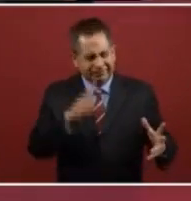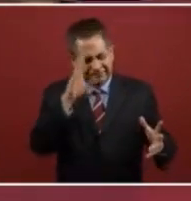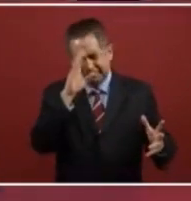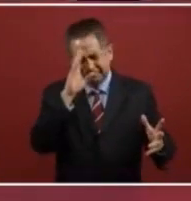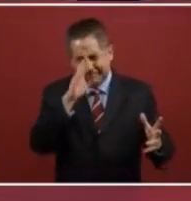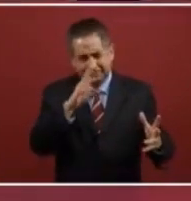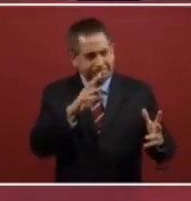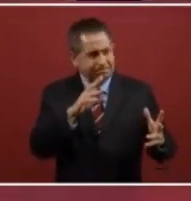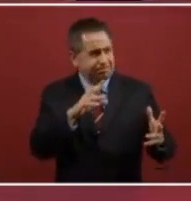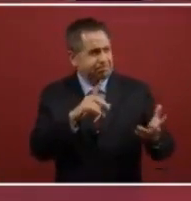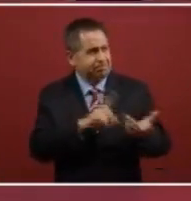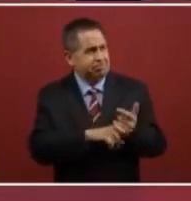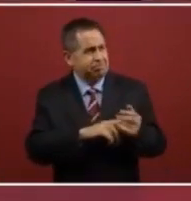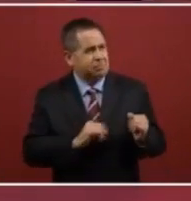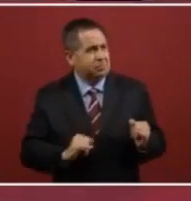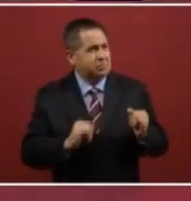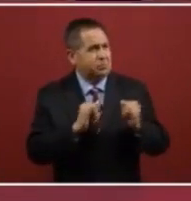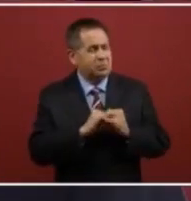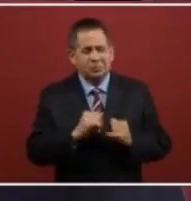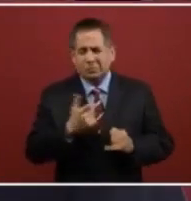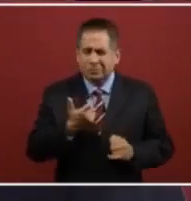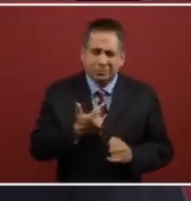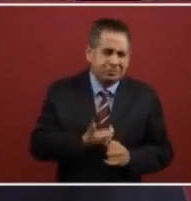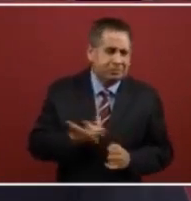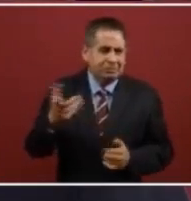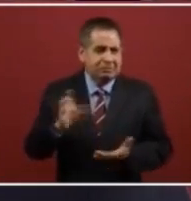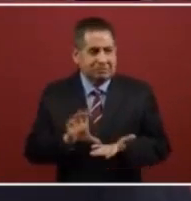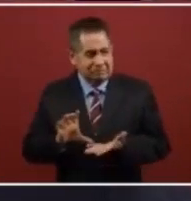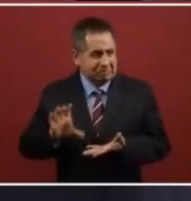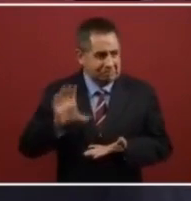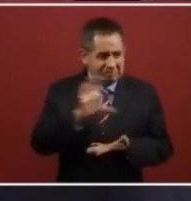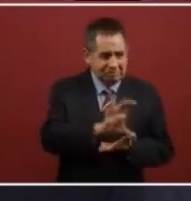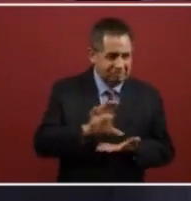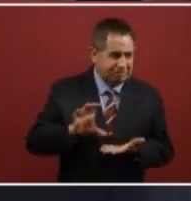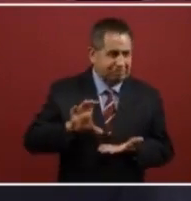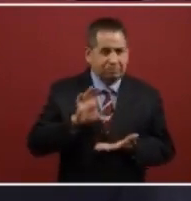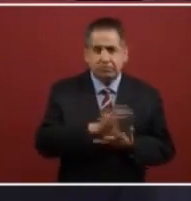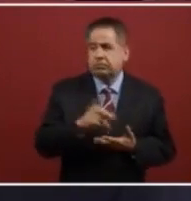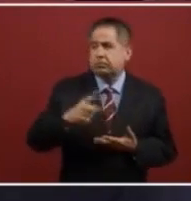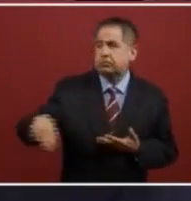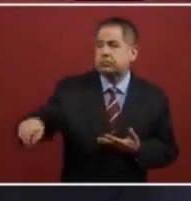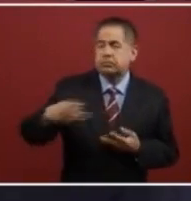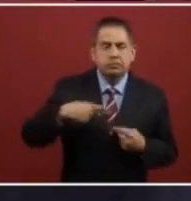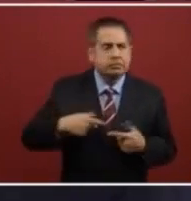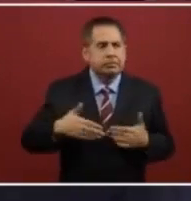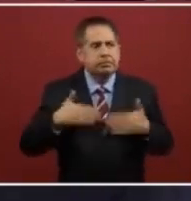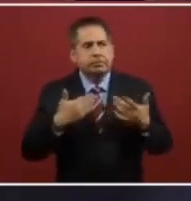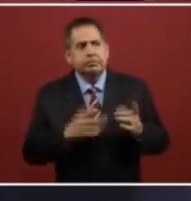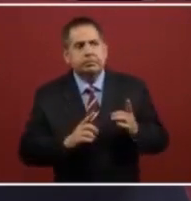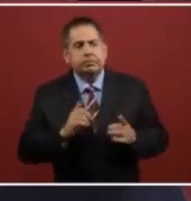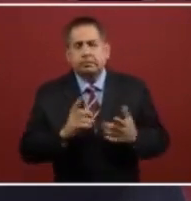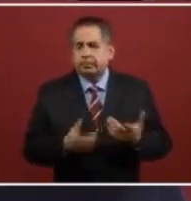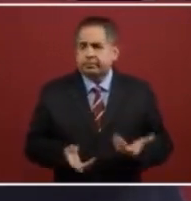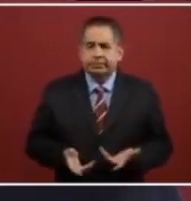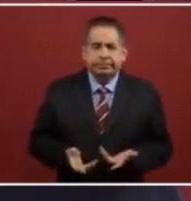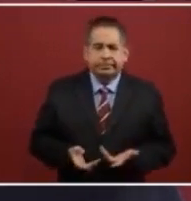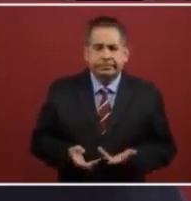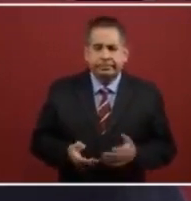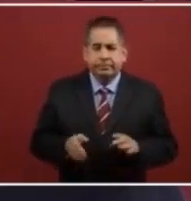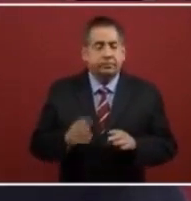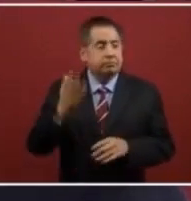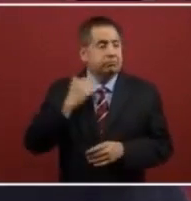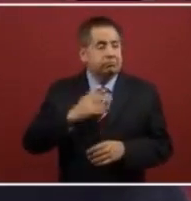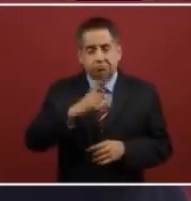like oneroso, it was a costosísimo. humongous, que al final expensive, no se